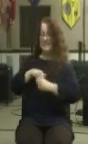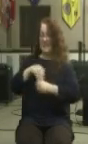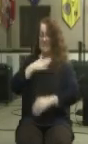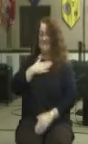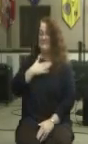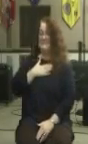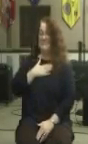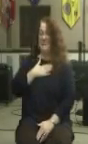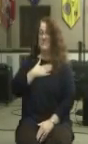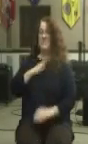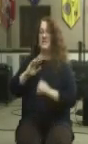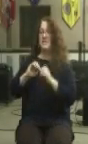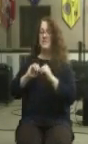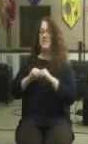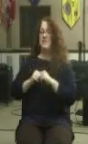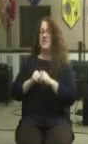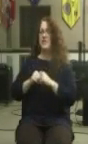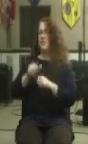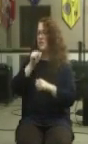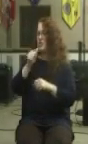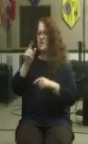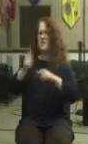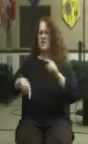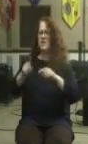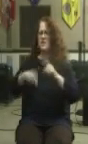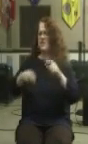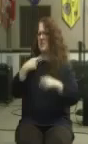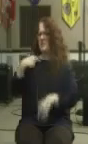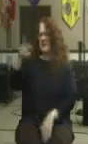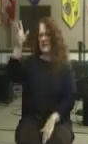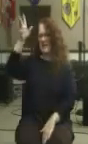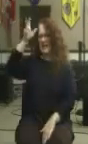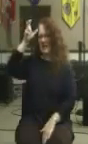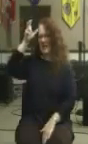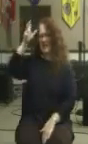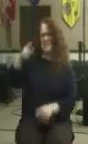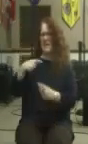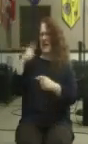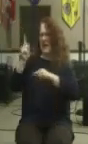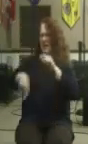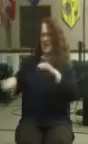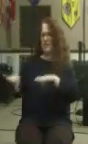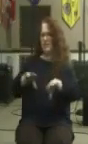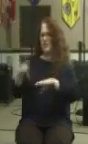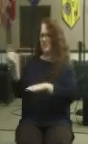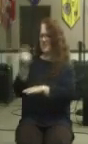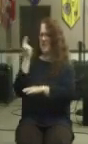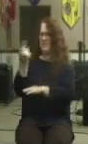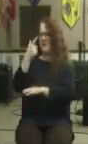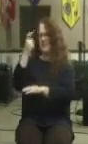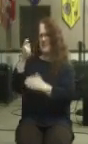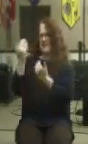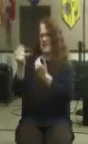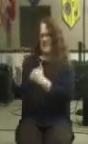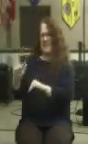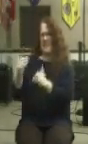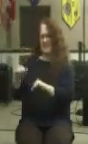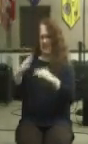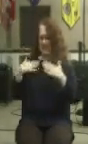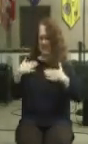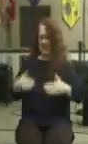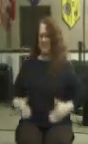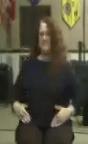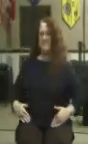is inside of me. How dare you, enemy, tell me I can't do something because